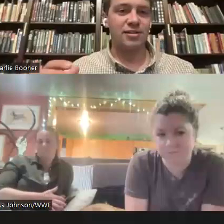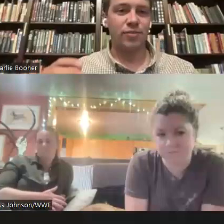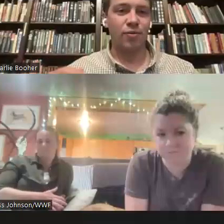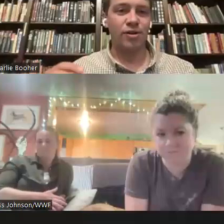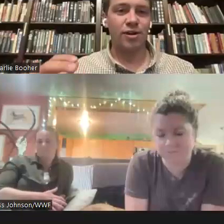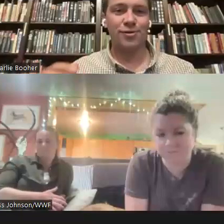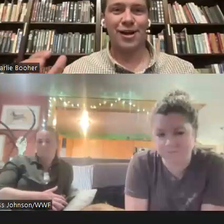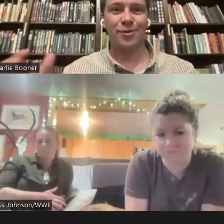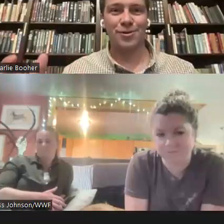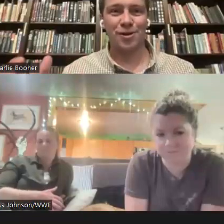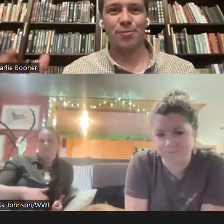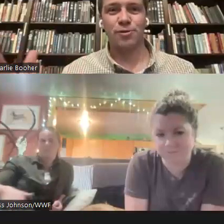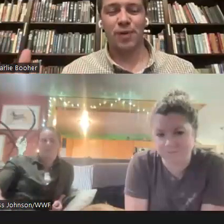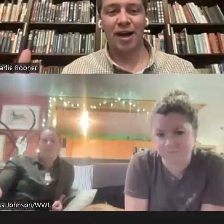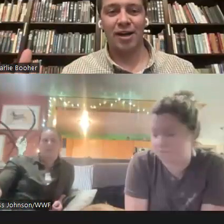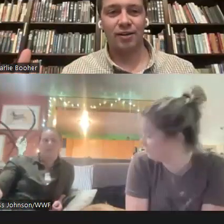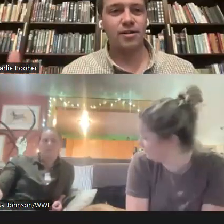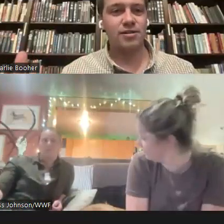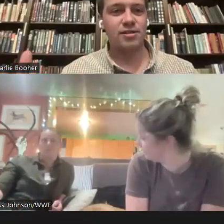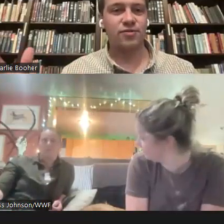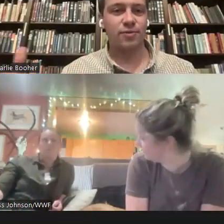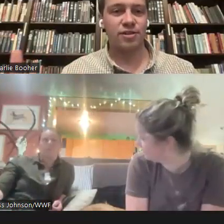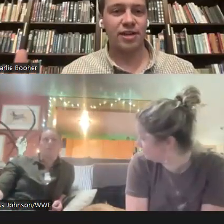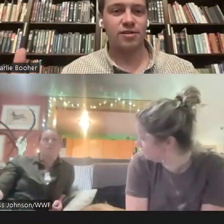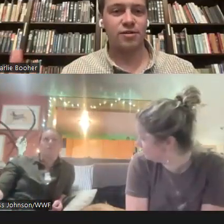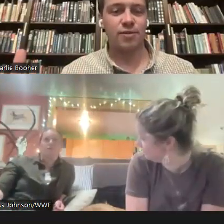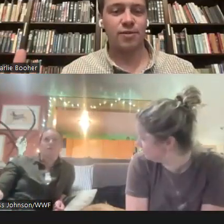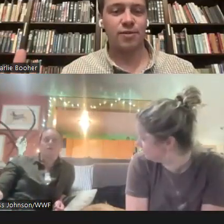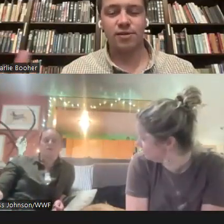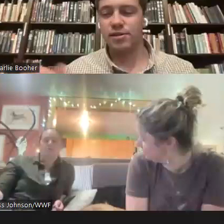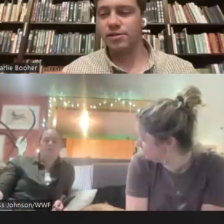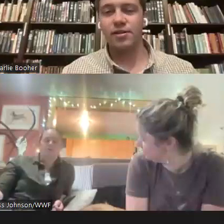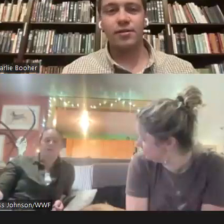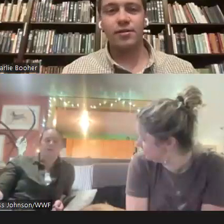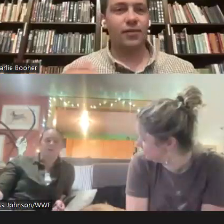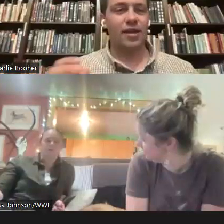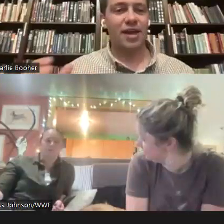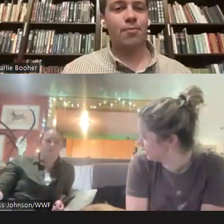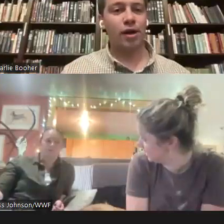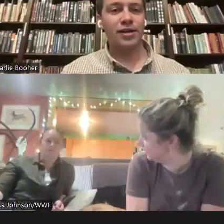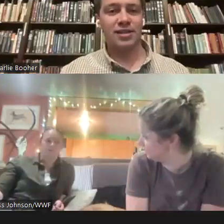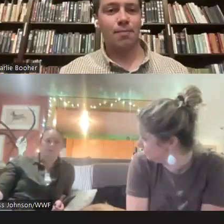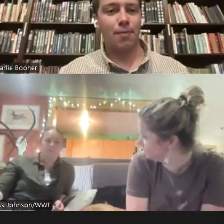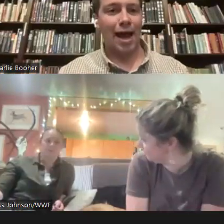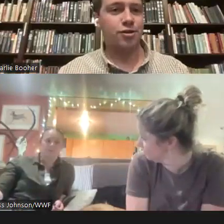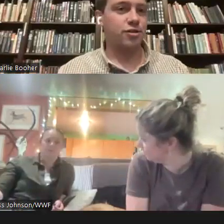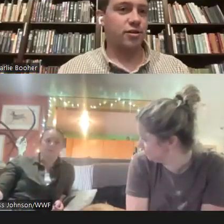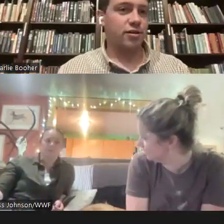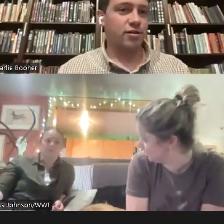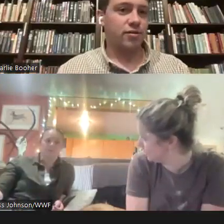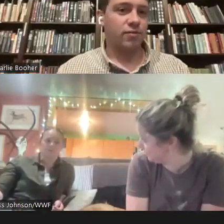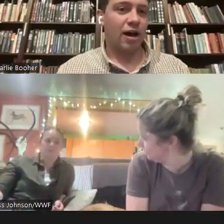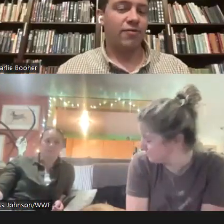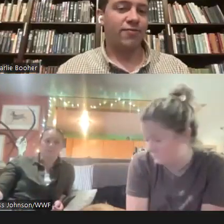States is a system by which hunters, anglers, and trappers buy licenses from their states, tribes, or provinces. That money is then